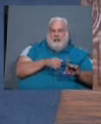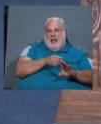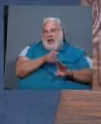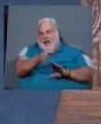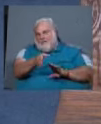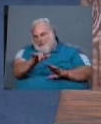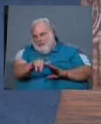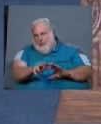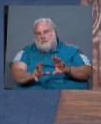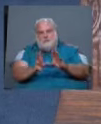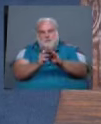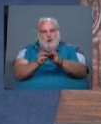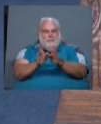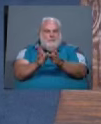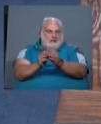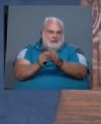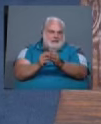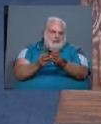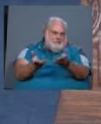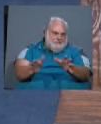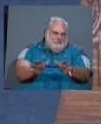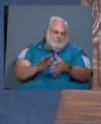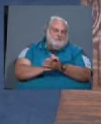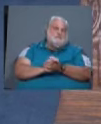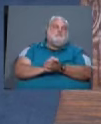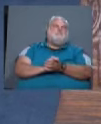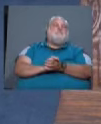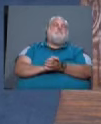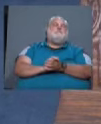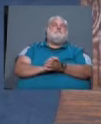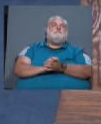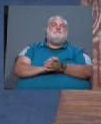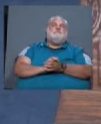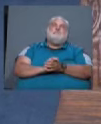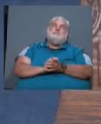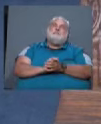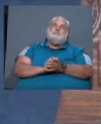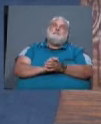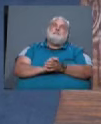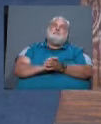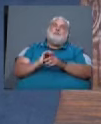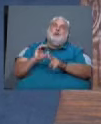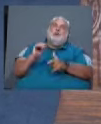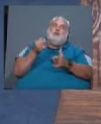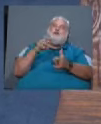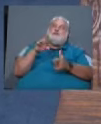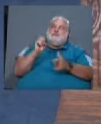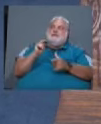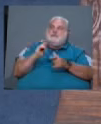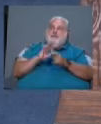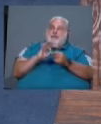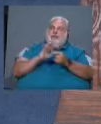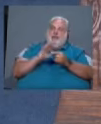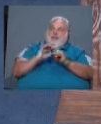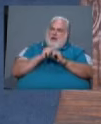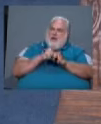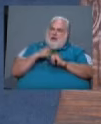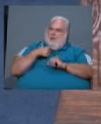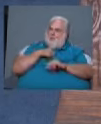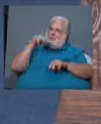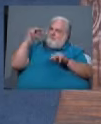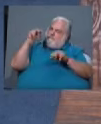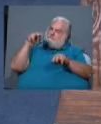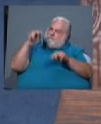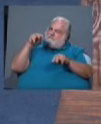that. So how do we gauge or measure whether or not that happens? I